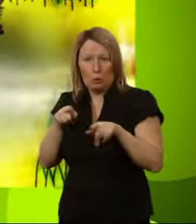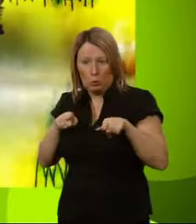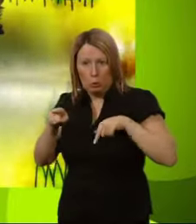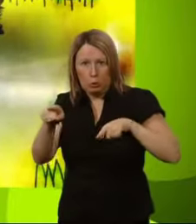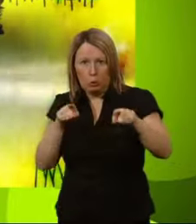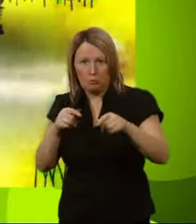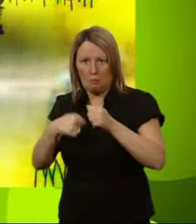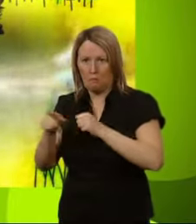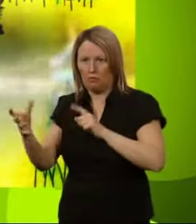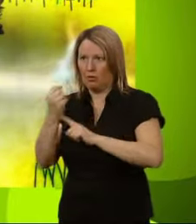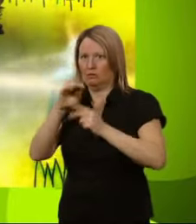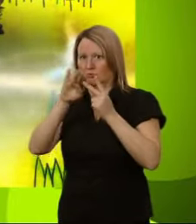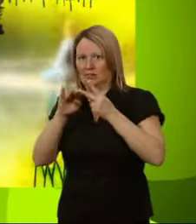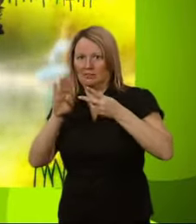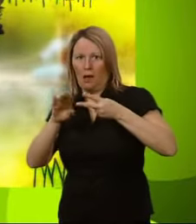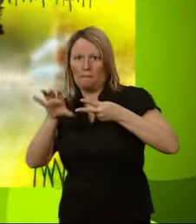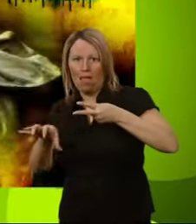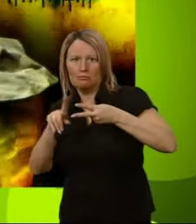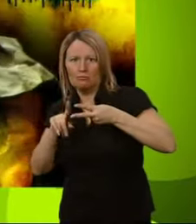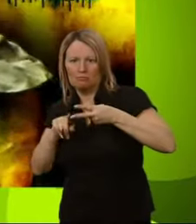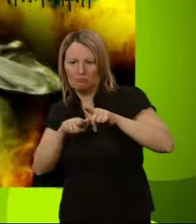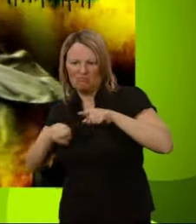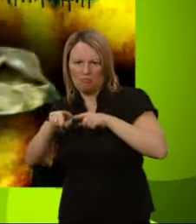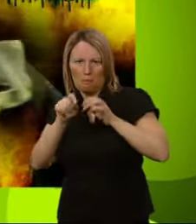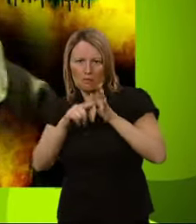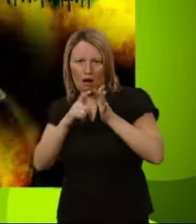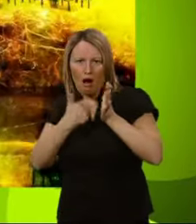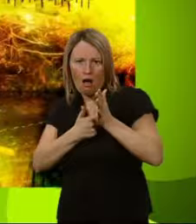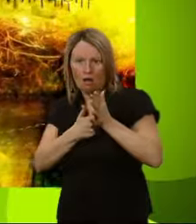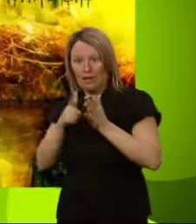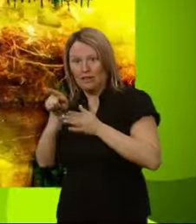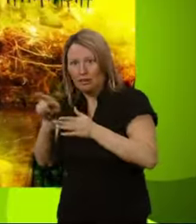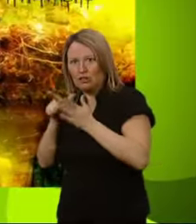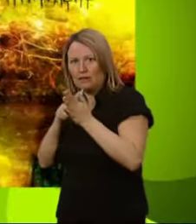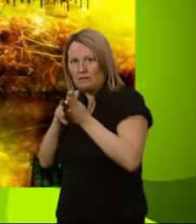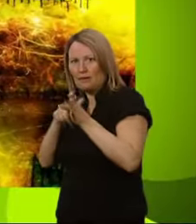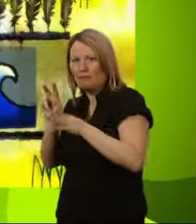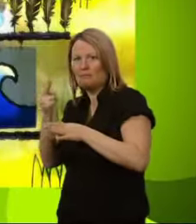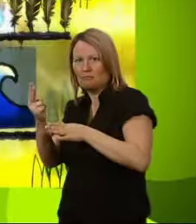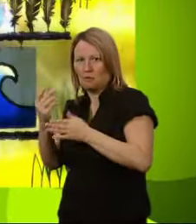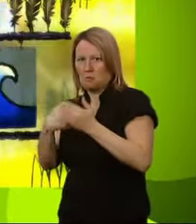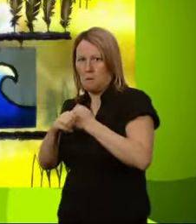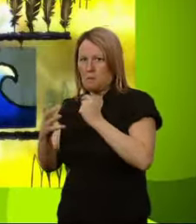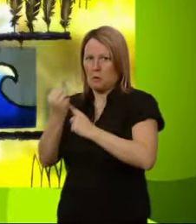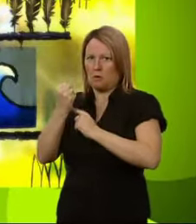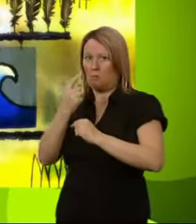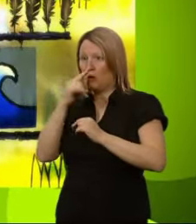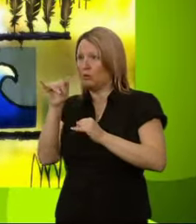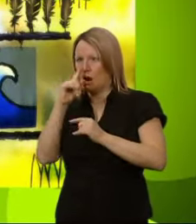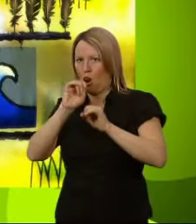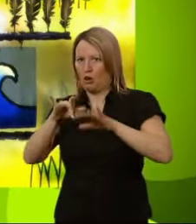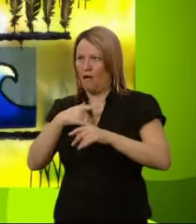place, overtaking Bertar. He and Javmi were bettered by their comrades and therefore must lose a